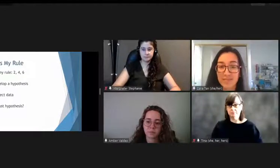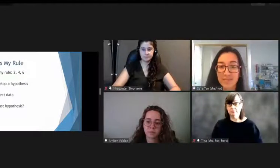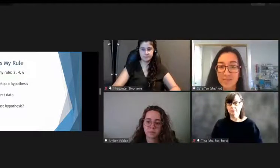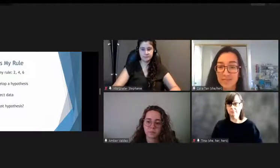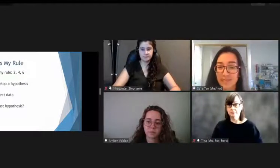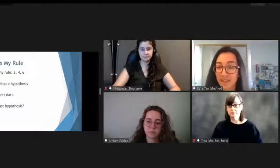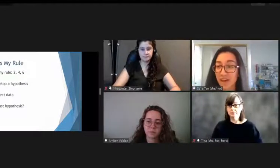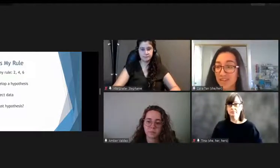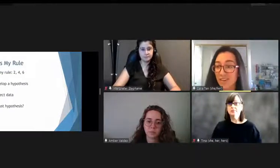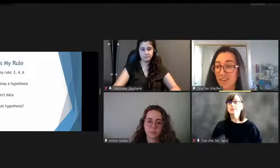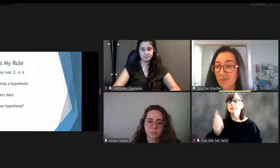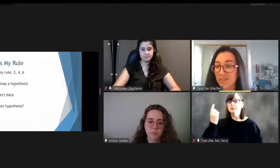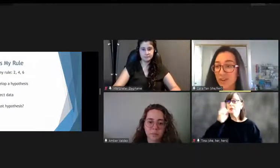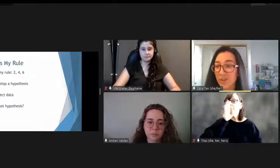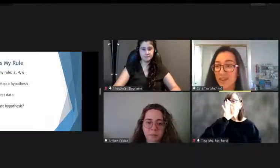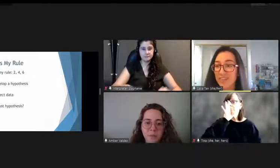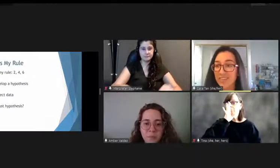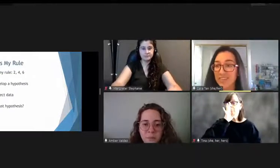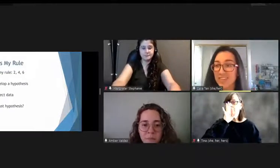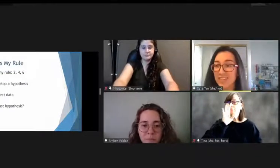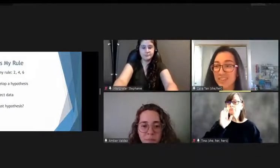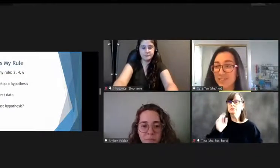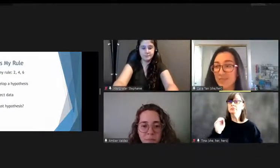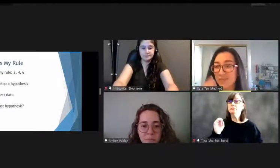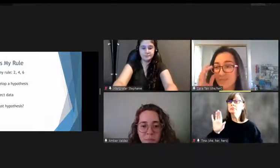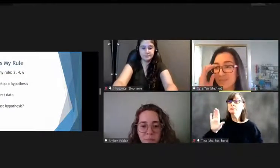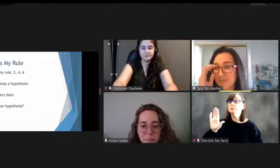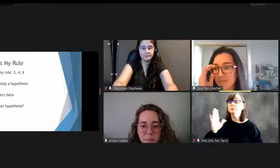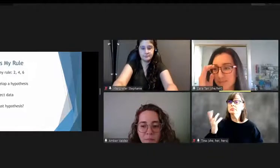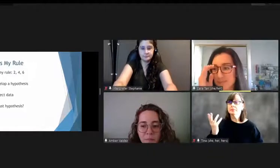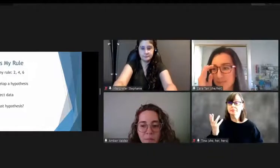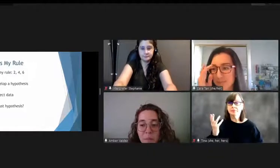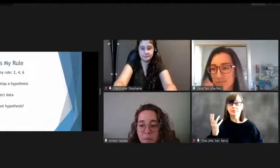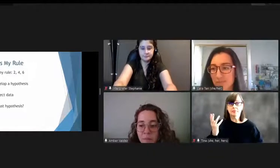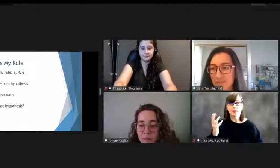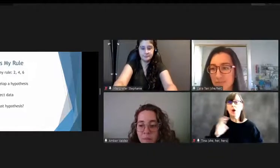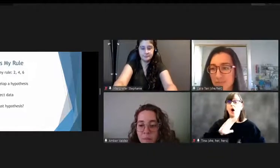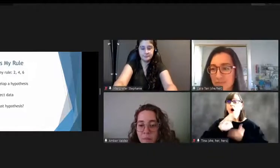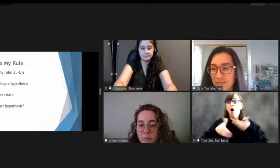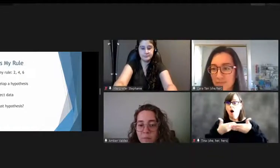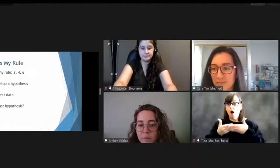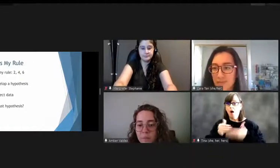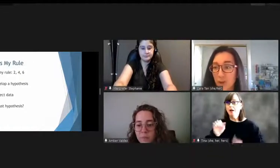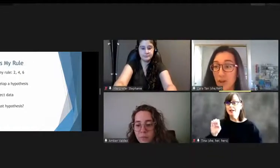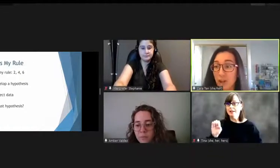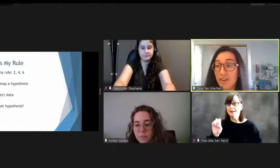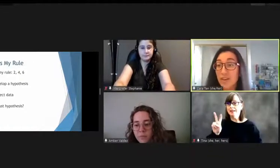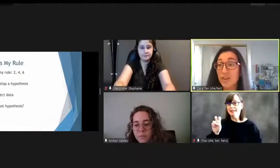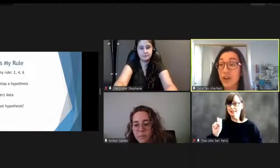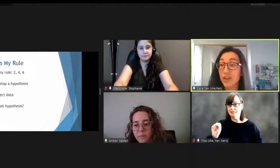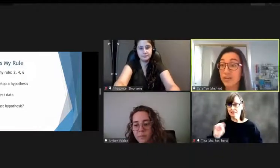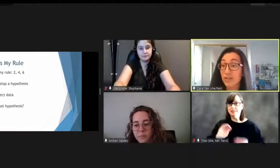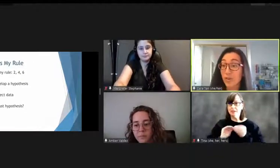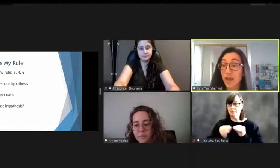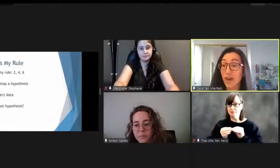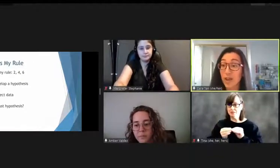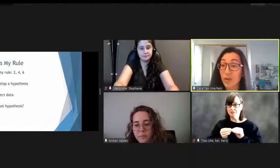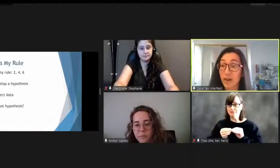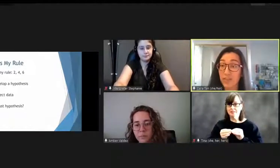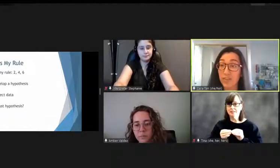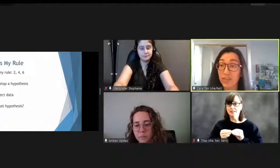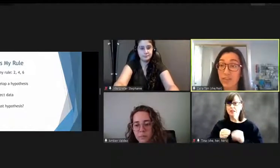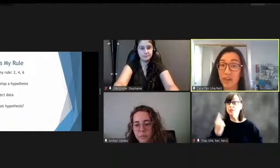I do. Yeah, go ahead. What's your hypothesis? They're all even numbers. Okay, great. So we